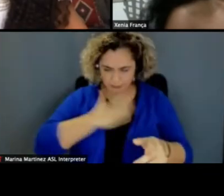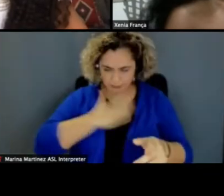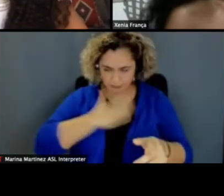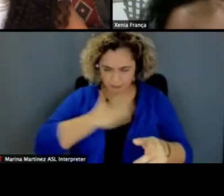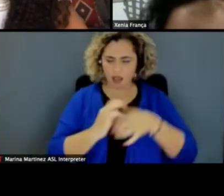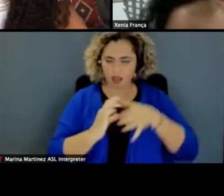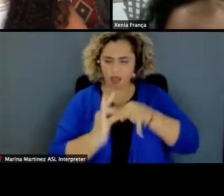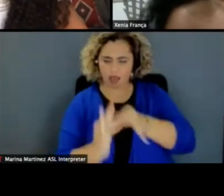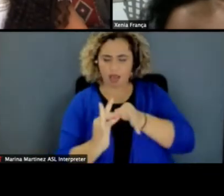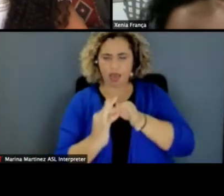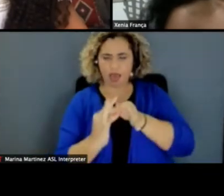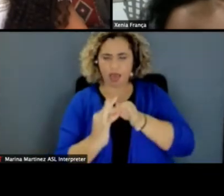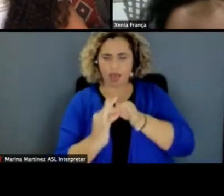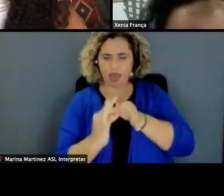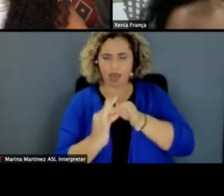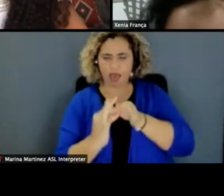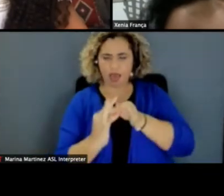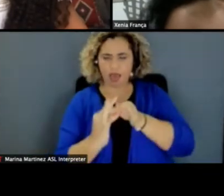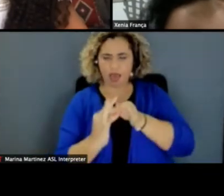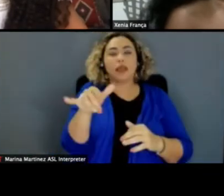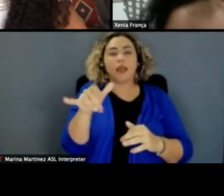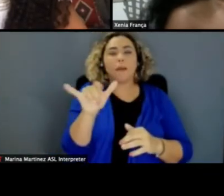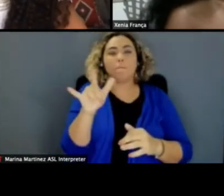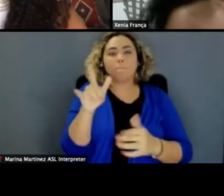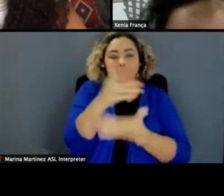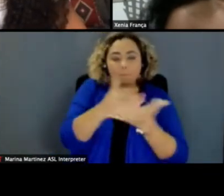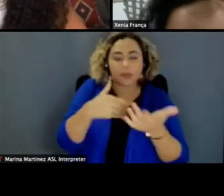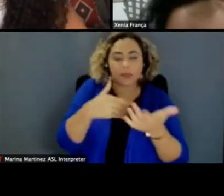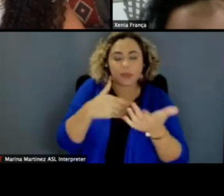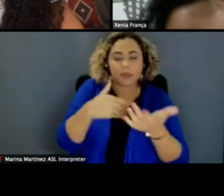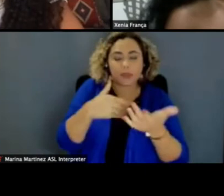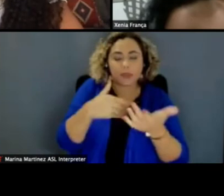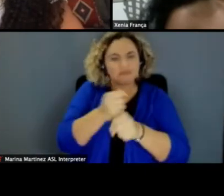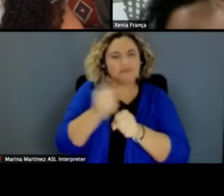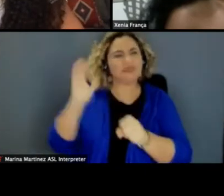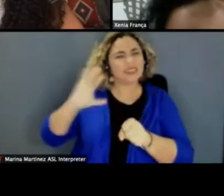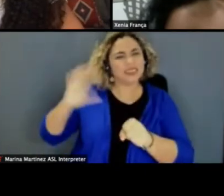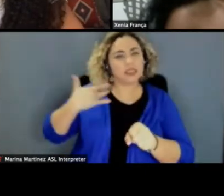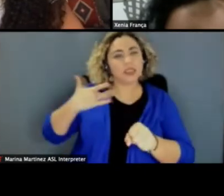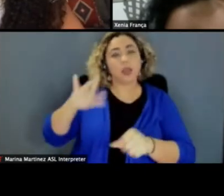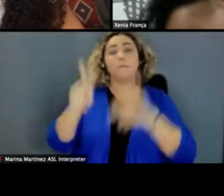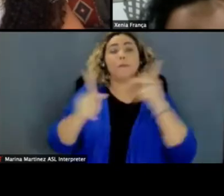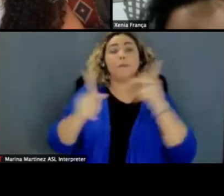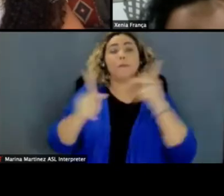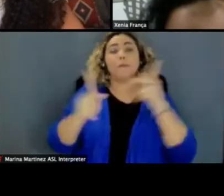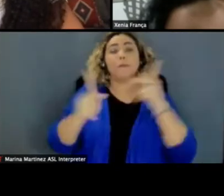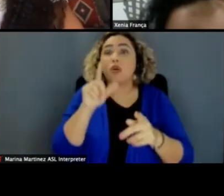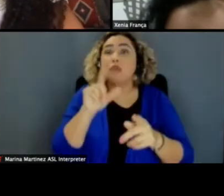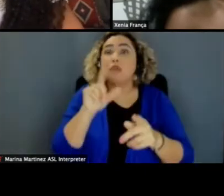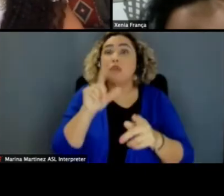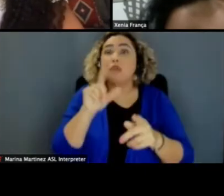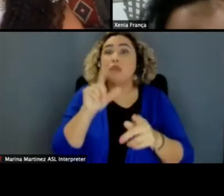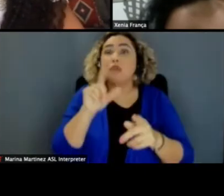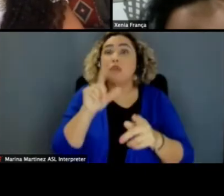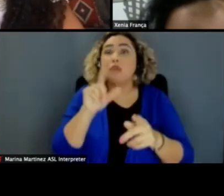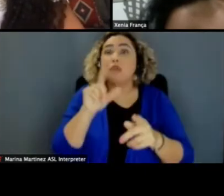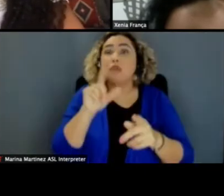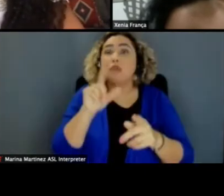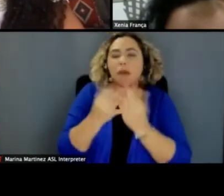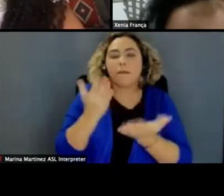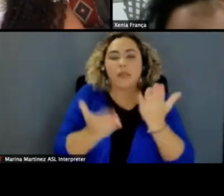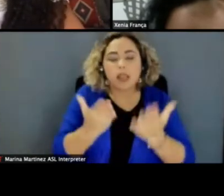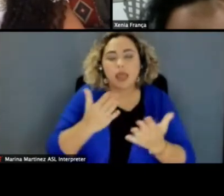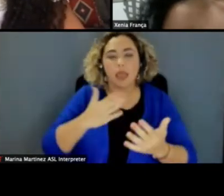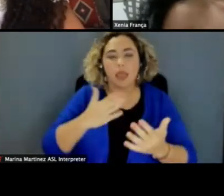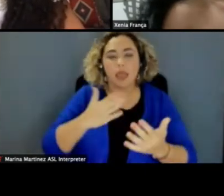So, and it made sense because the pieces that I typically make are people who I really admire, either family members or